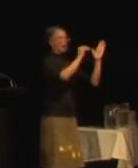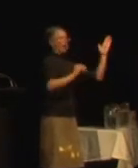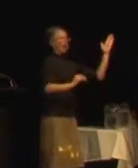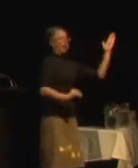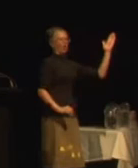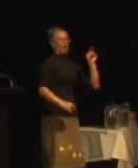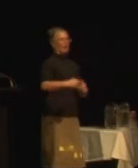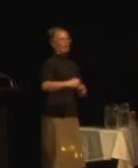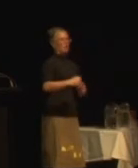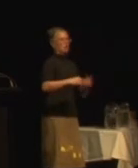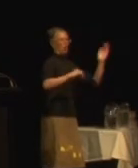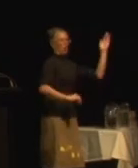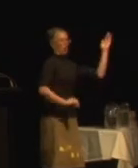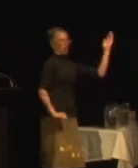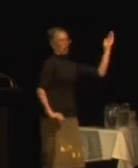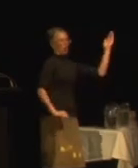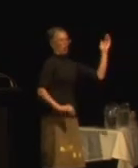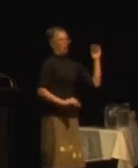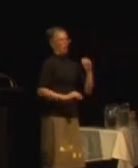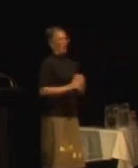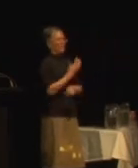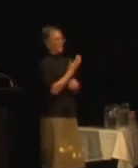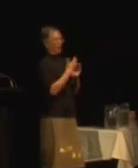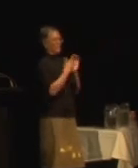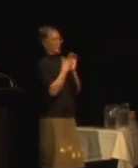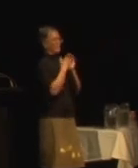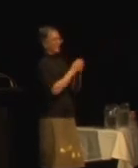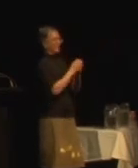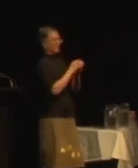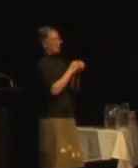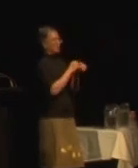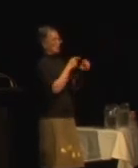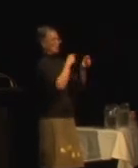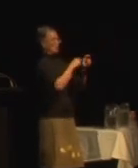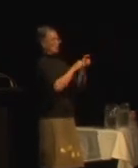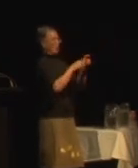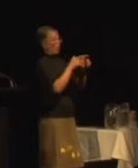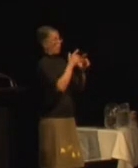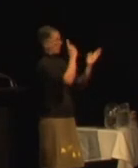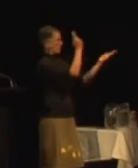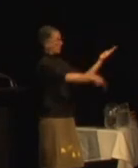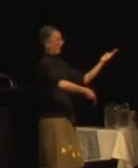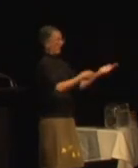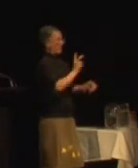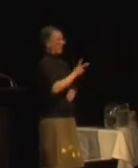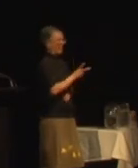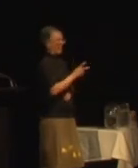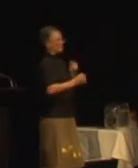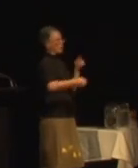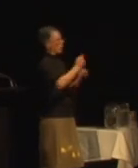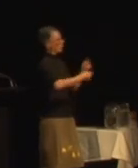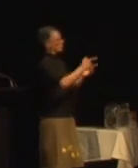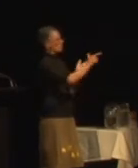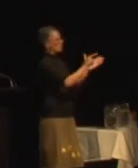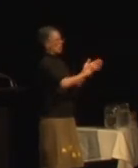its competitors, and 5 billion euro just in July for contravening the EU's competition laws. Google had been